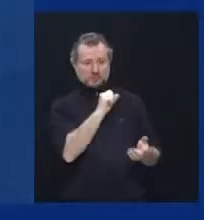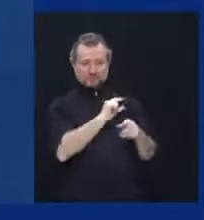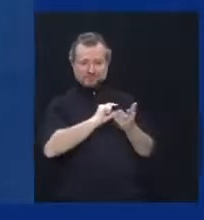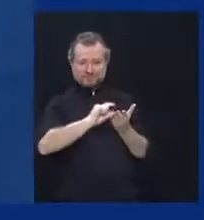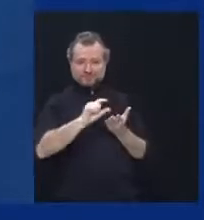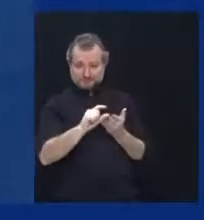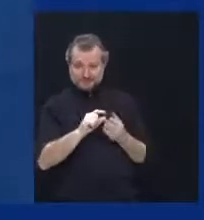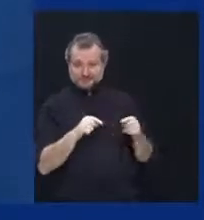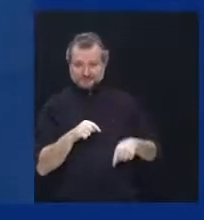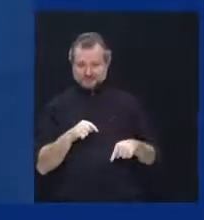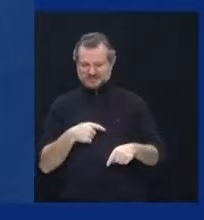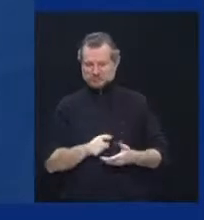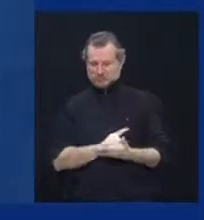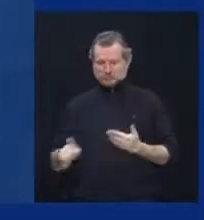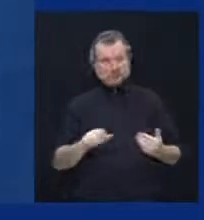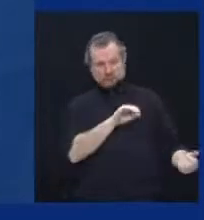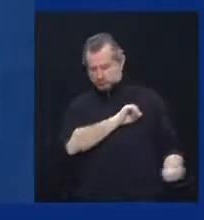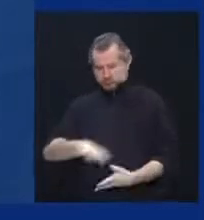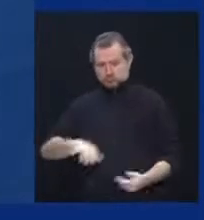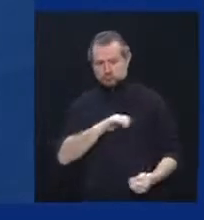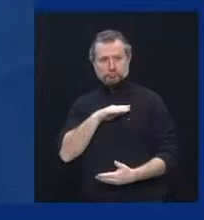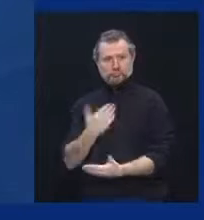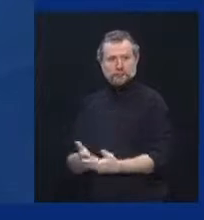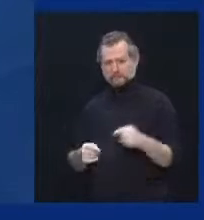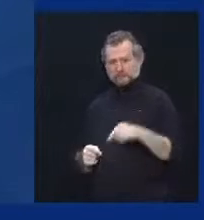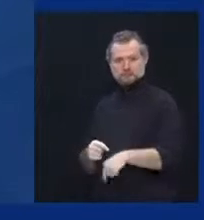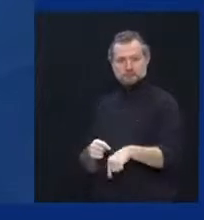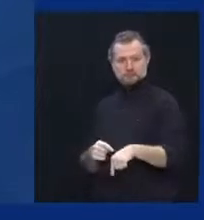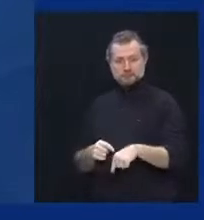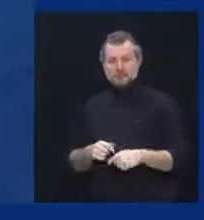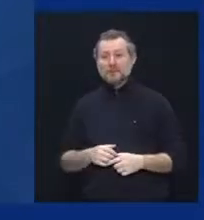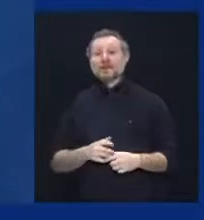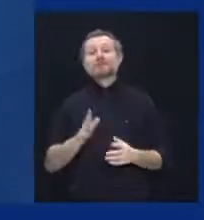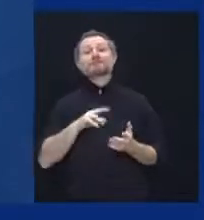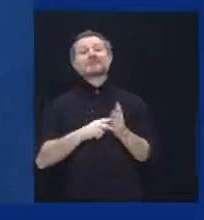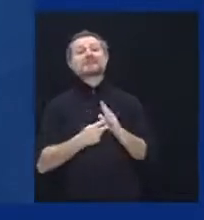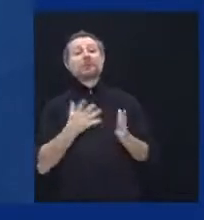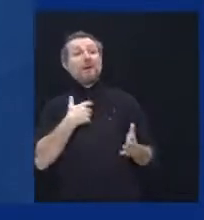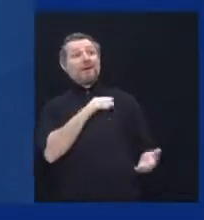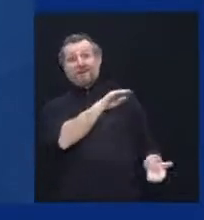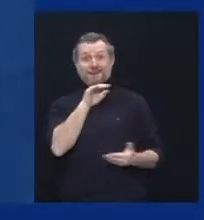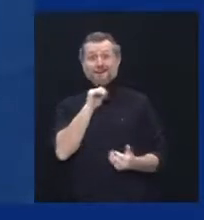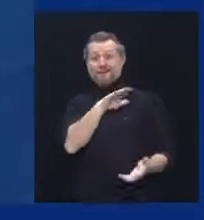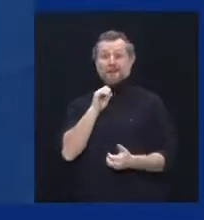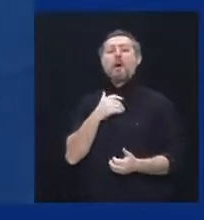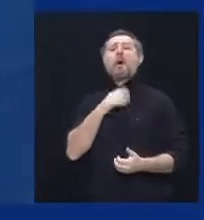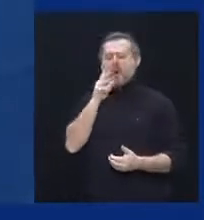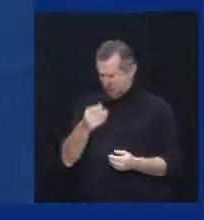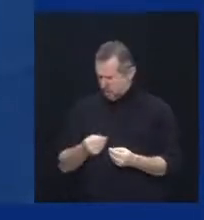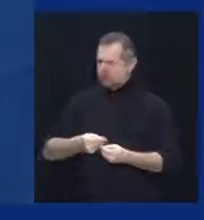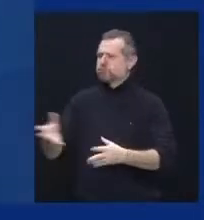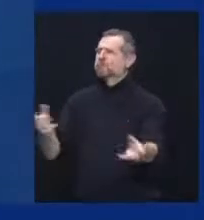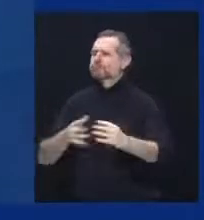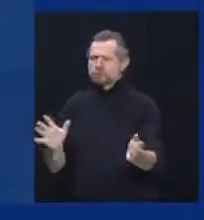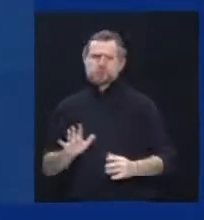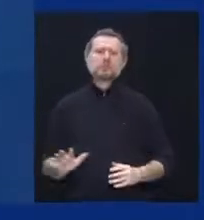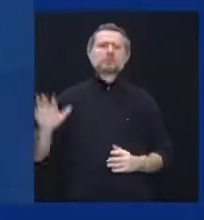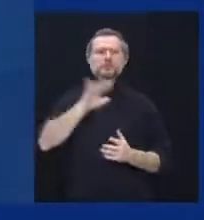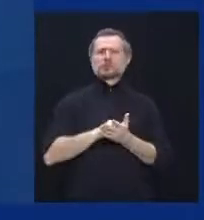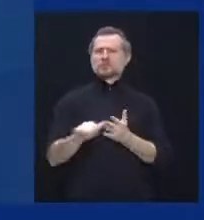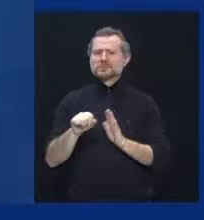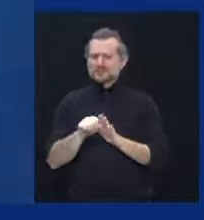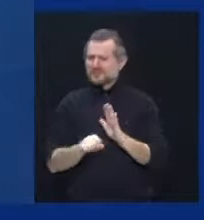be delivered. So we will start to, we're going to be using that new